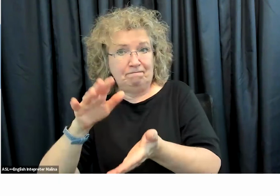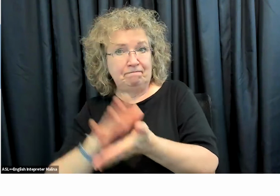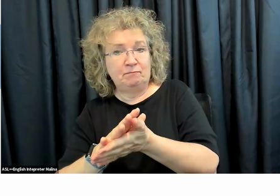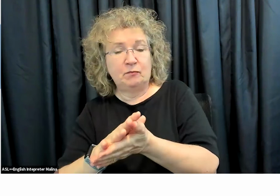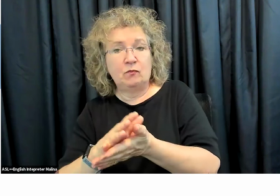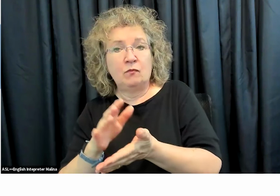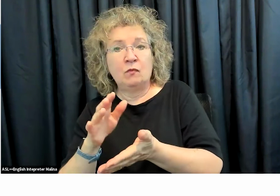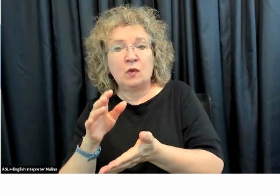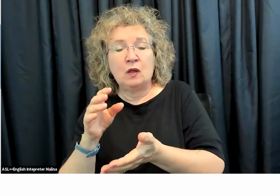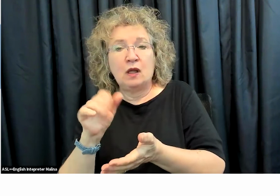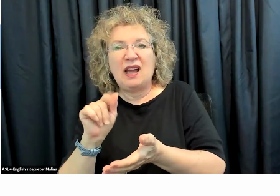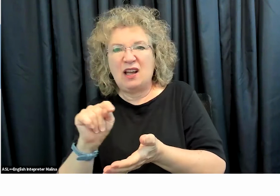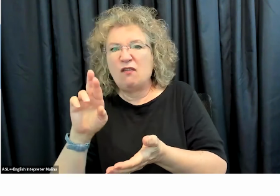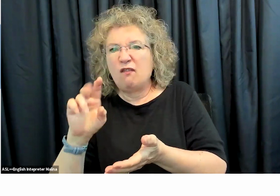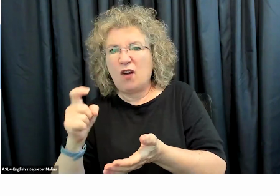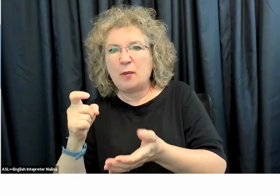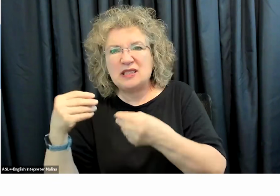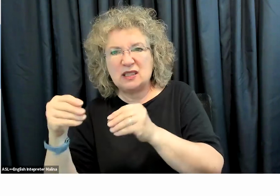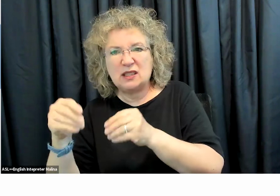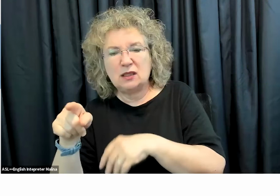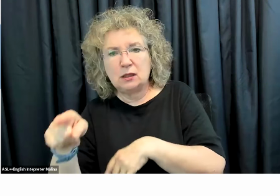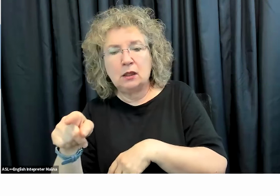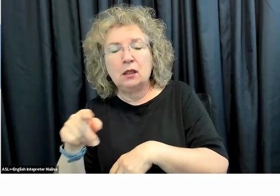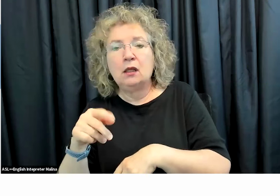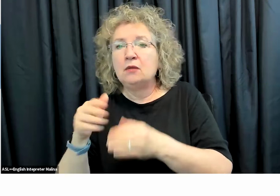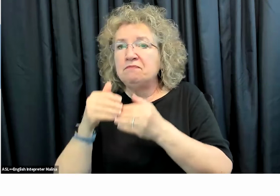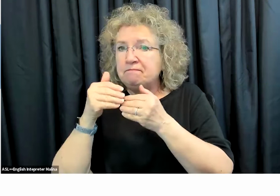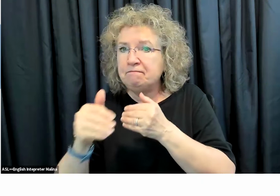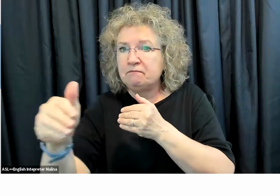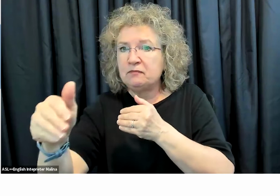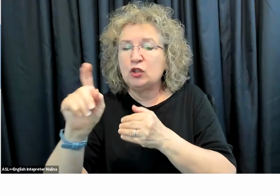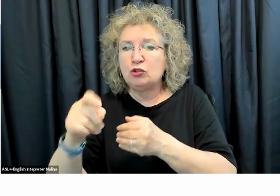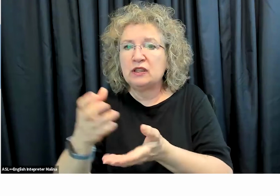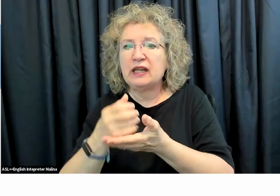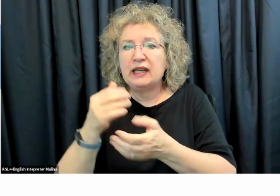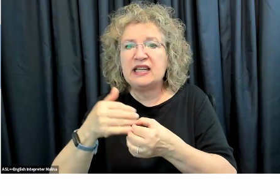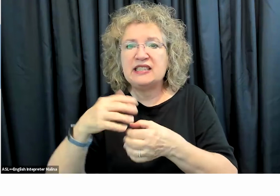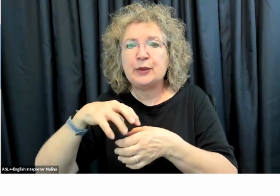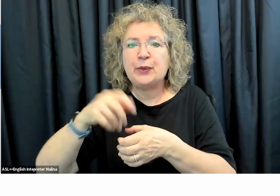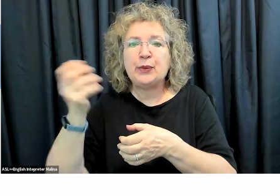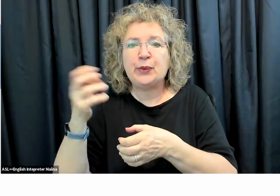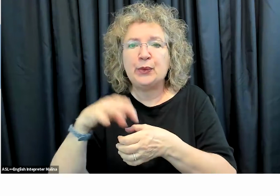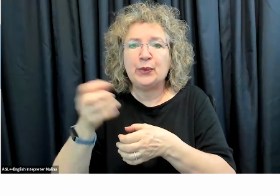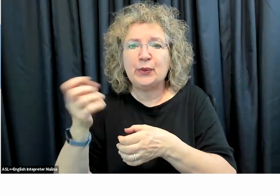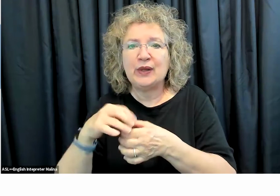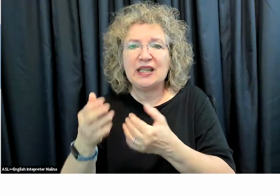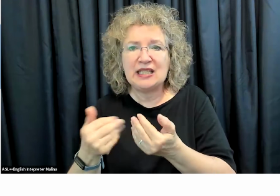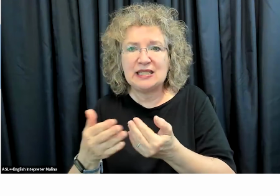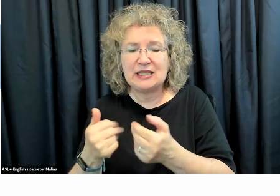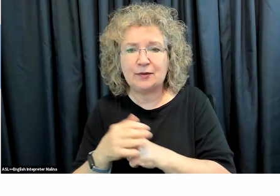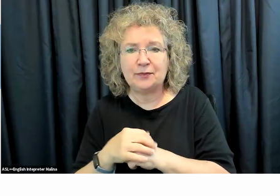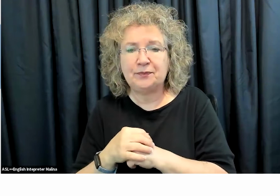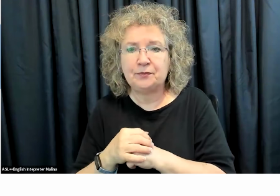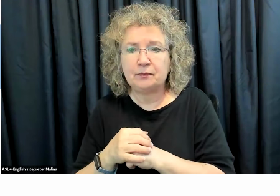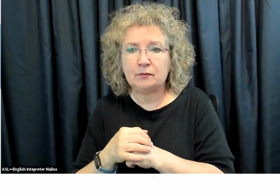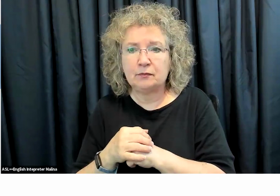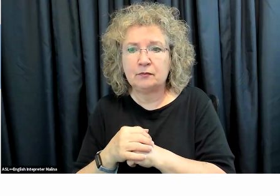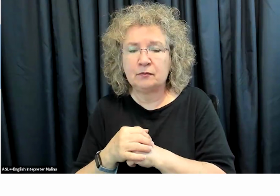or wherever. And then from then on out, you should be able to get non-child resistant packaging for your